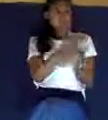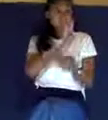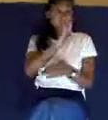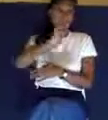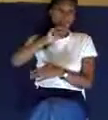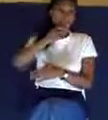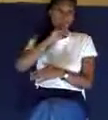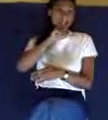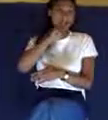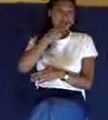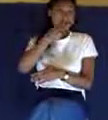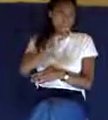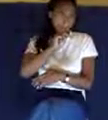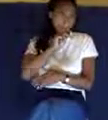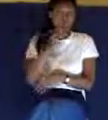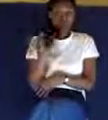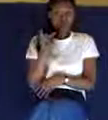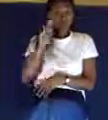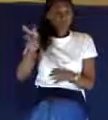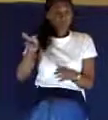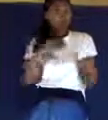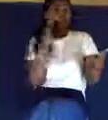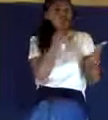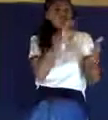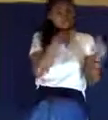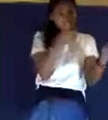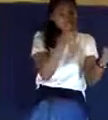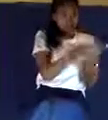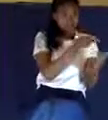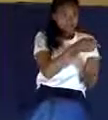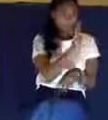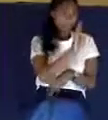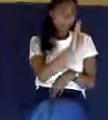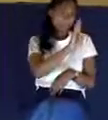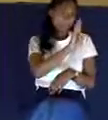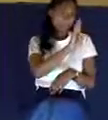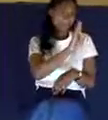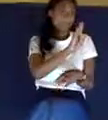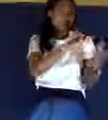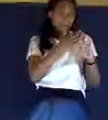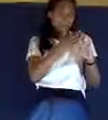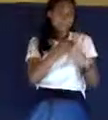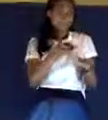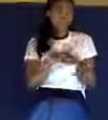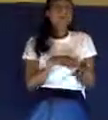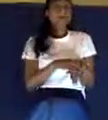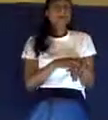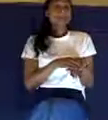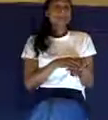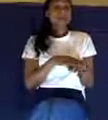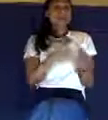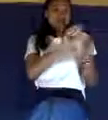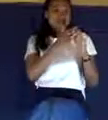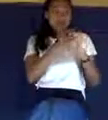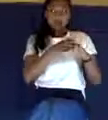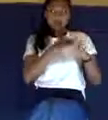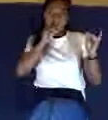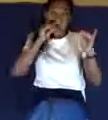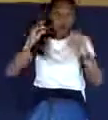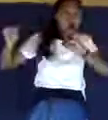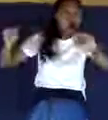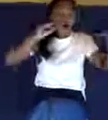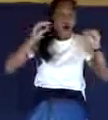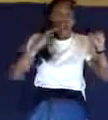went until they came to Bethlehem. And it came to pass that when they were come to Bethlehem, that all the city was moved about them. And they said, "Is